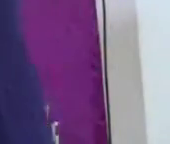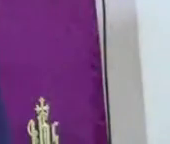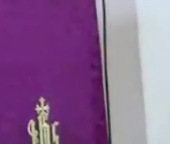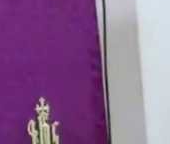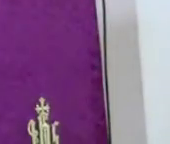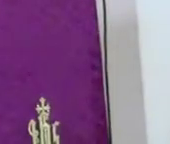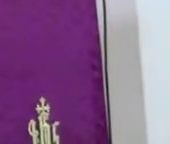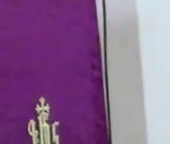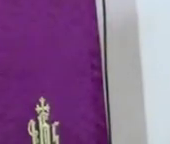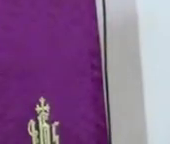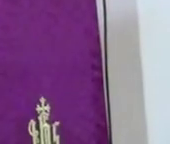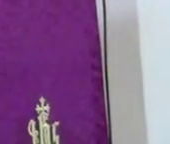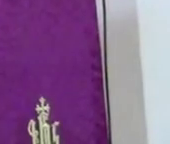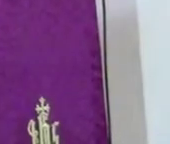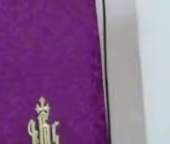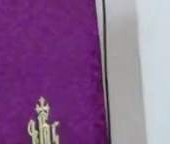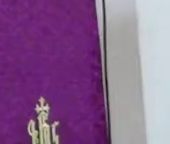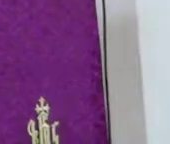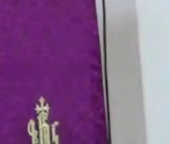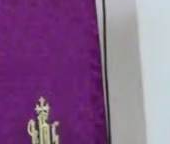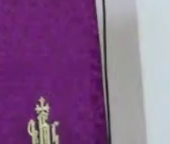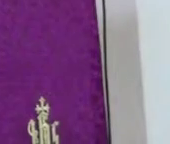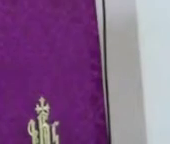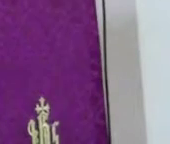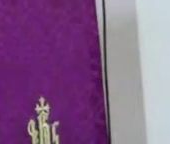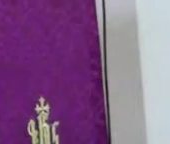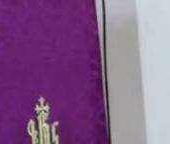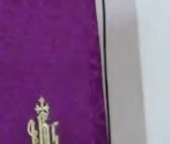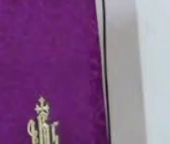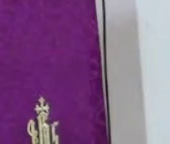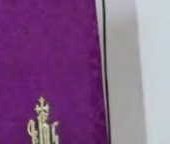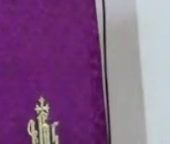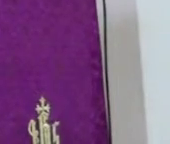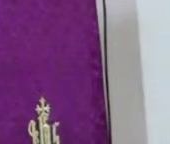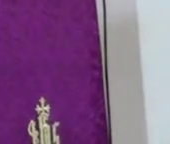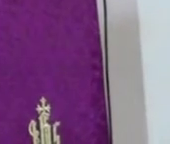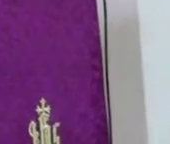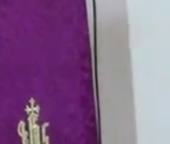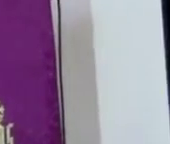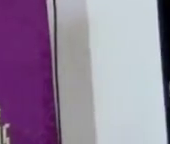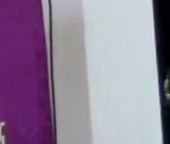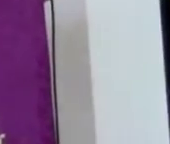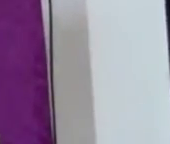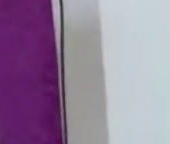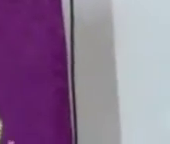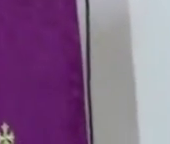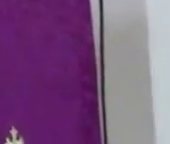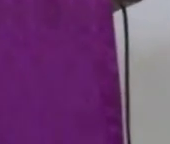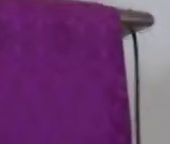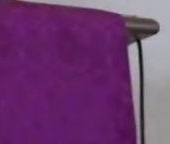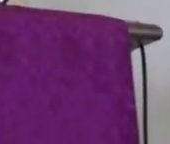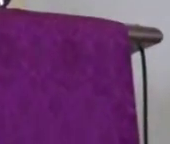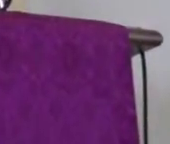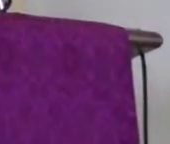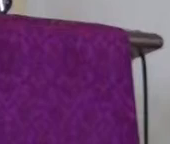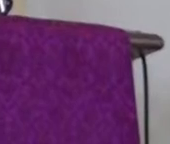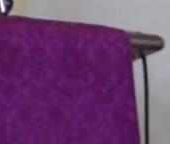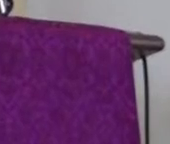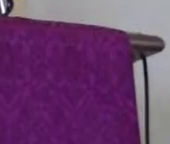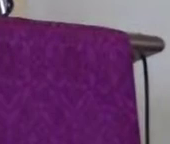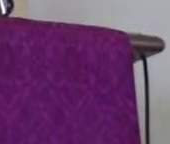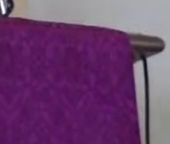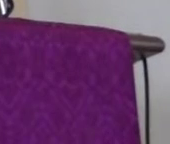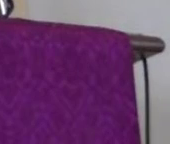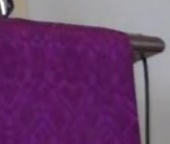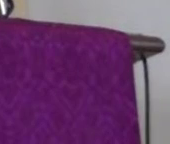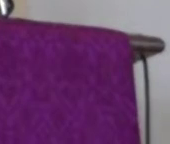sheet that on the back has a wonderful story about recovery relief in Haiti that in part has been funded